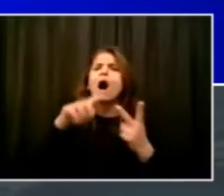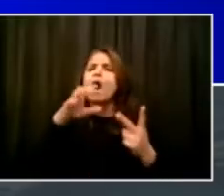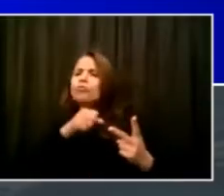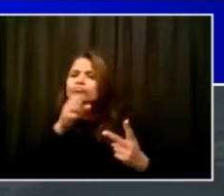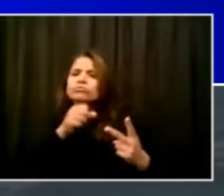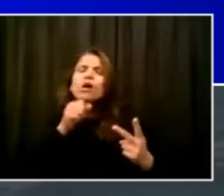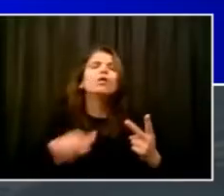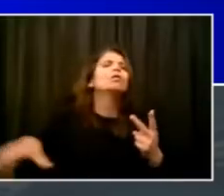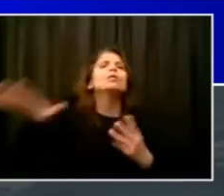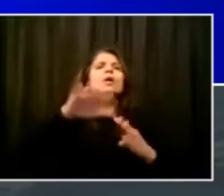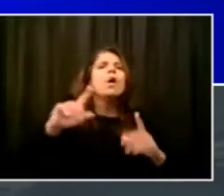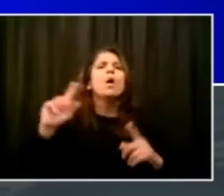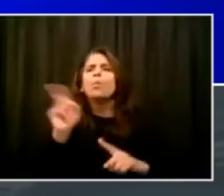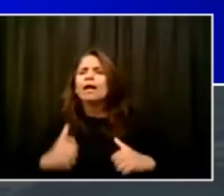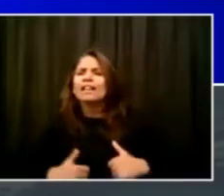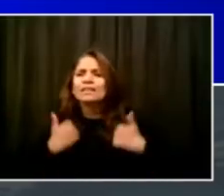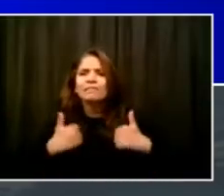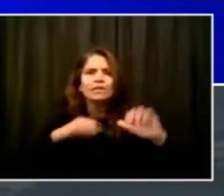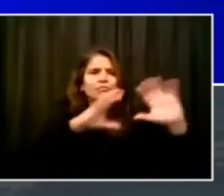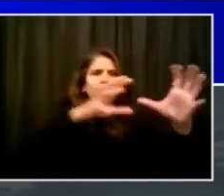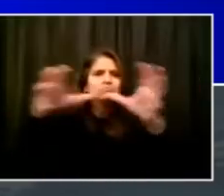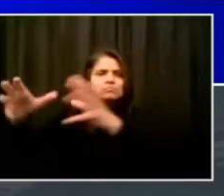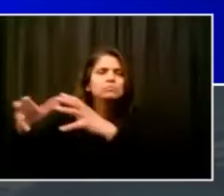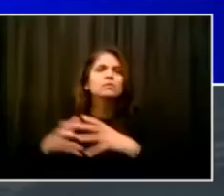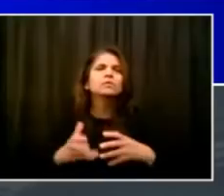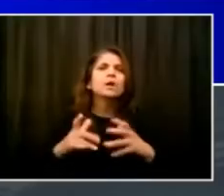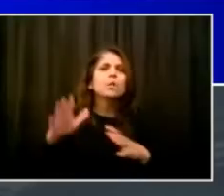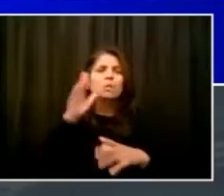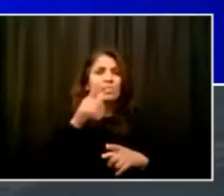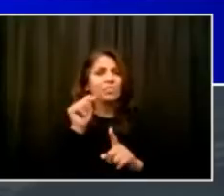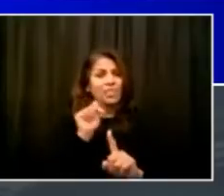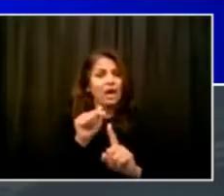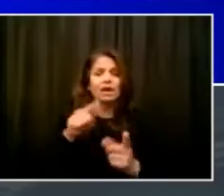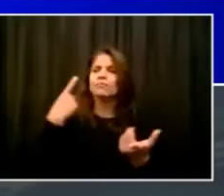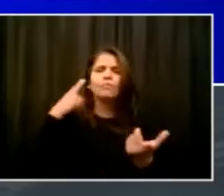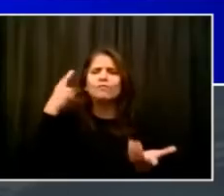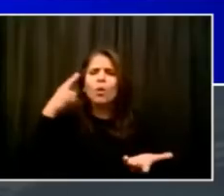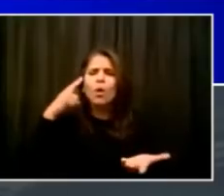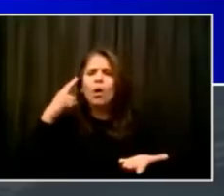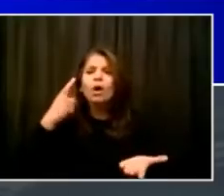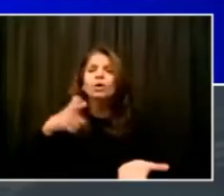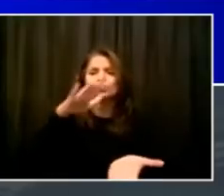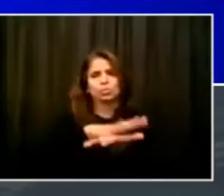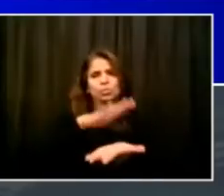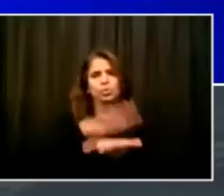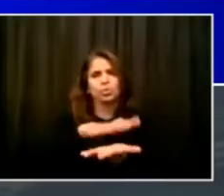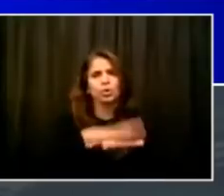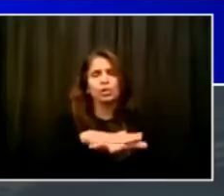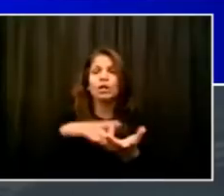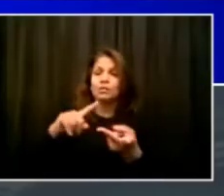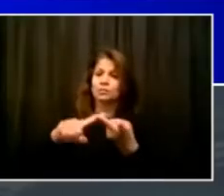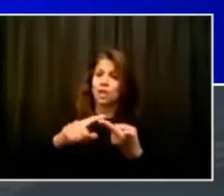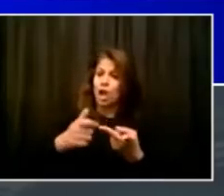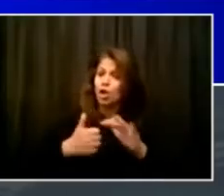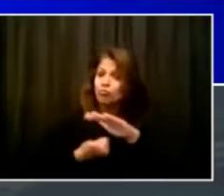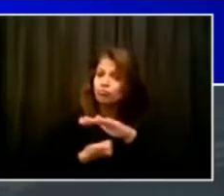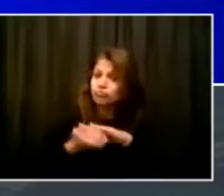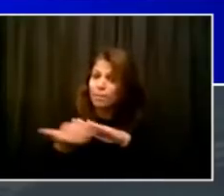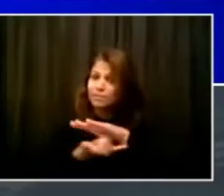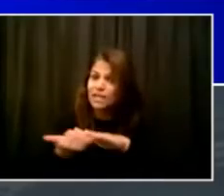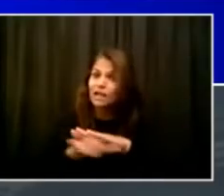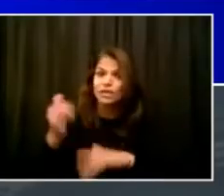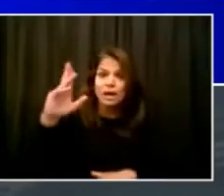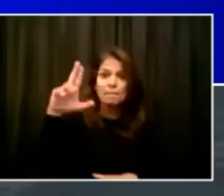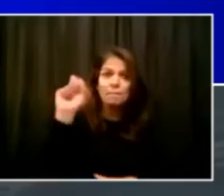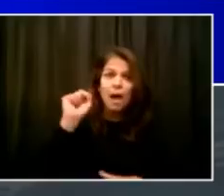to schools, to transportation, mass transit. So many things revolve around that federal funding that we depend on in this